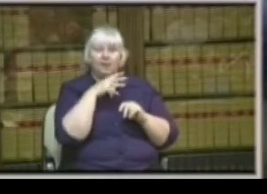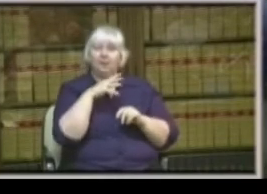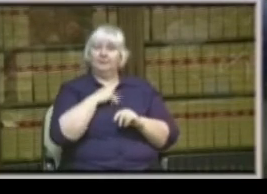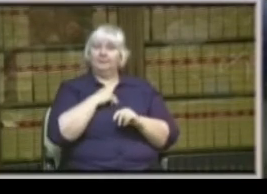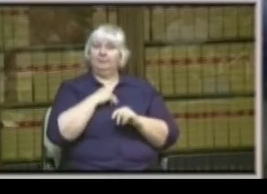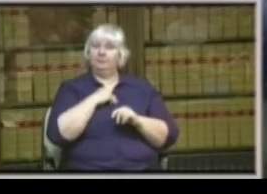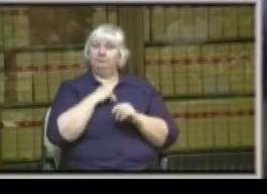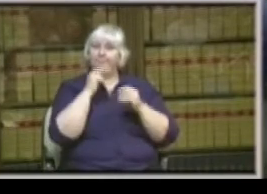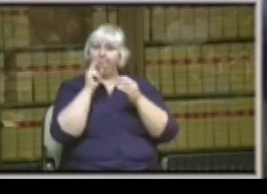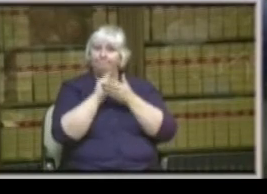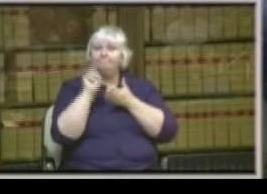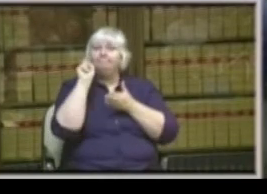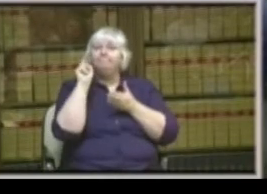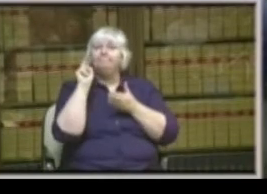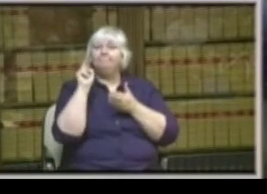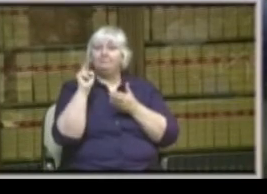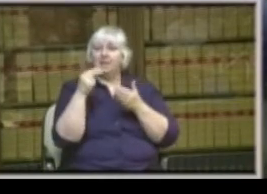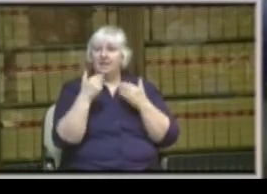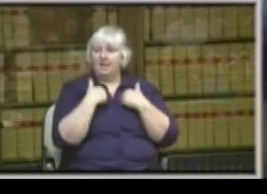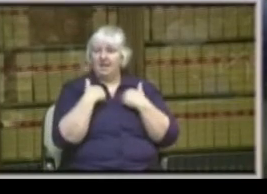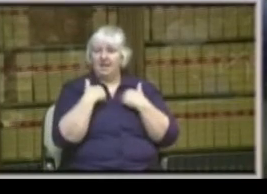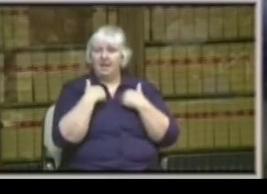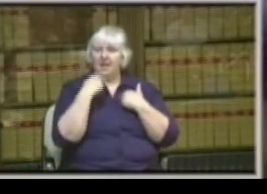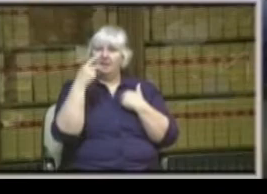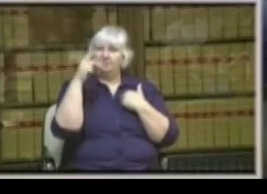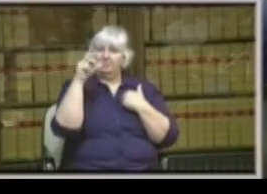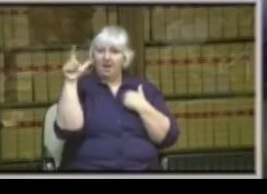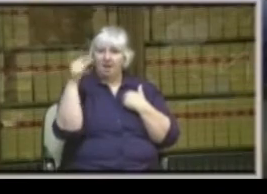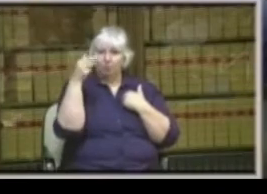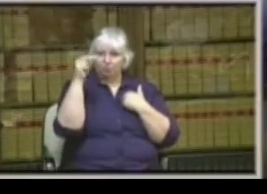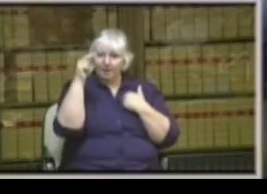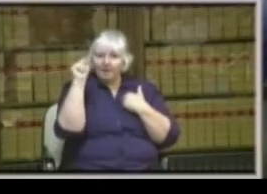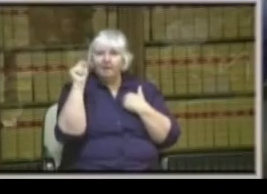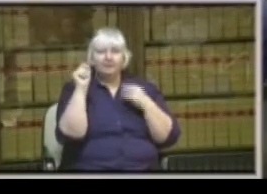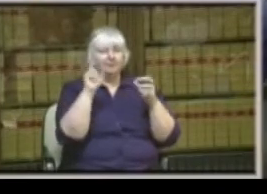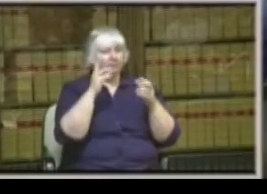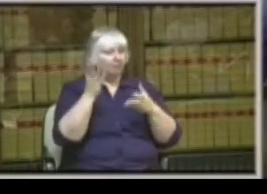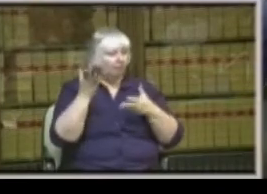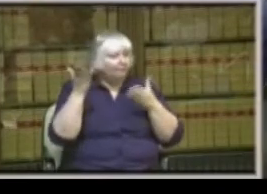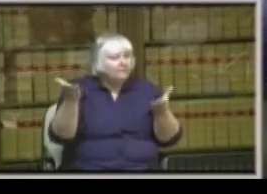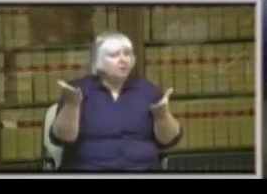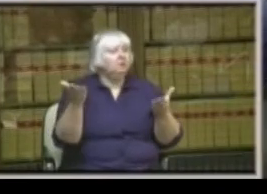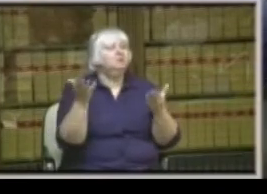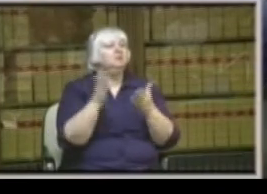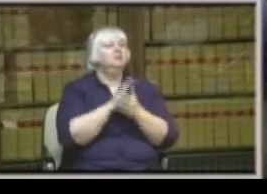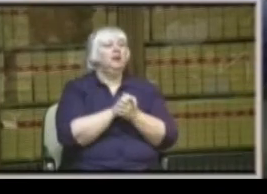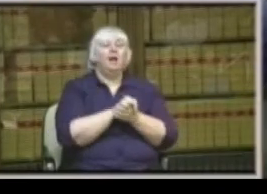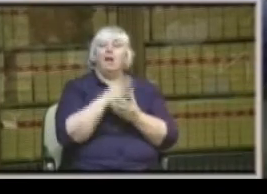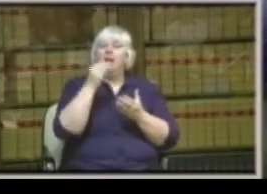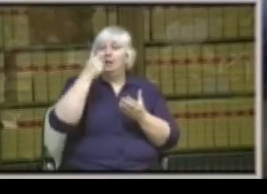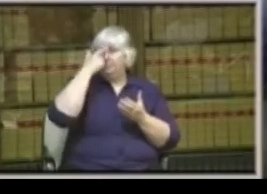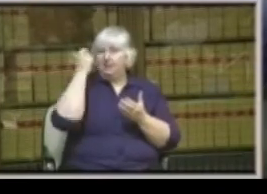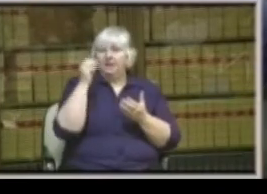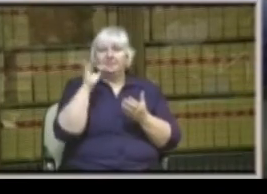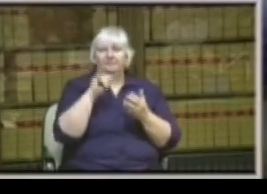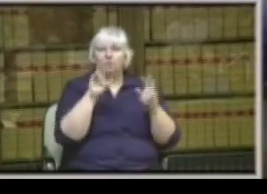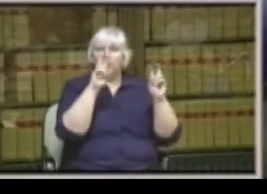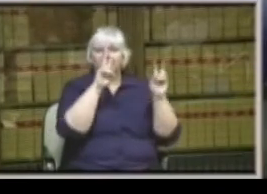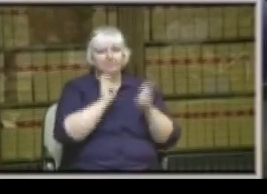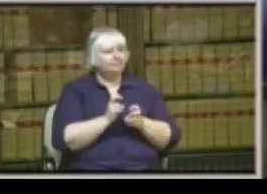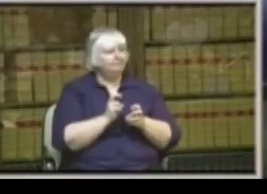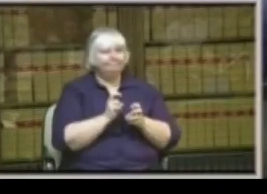to college, had a Pell Grant, you know, being offered, and because of these